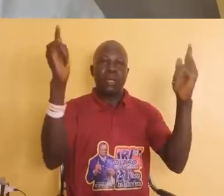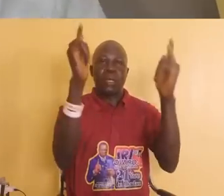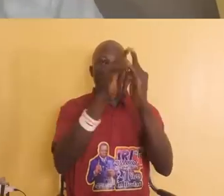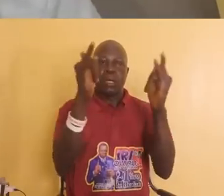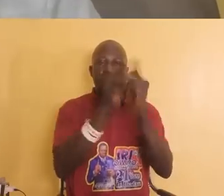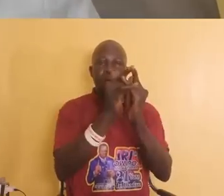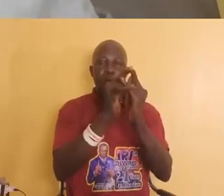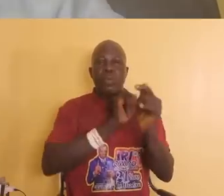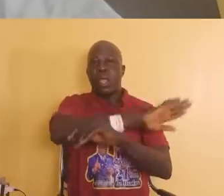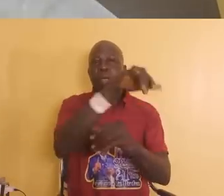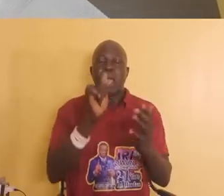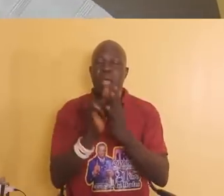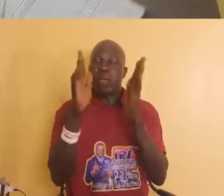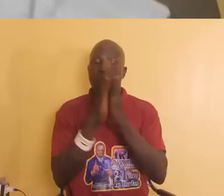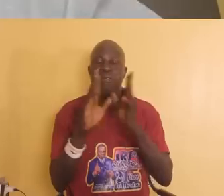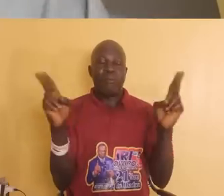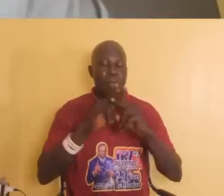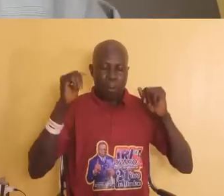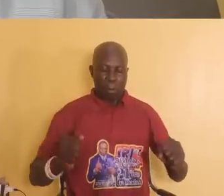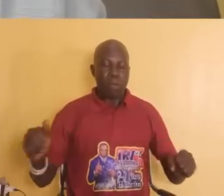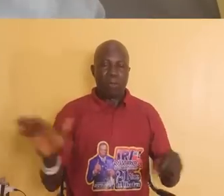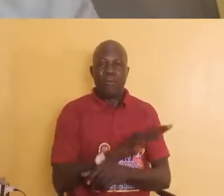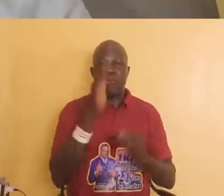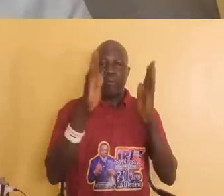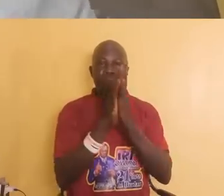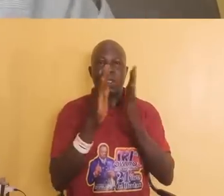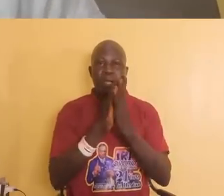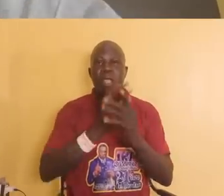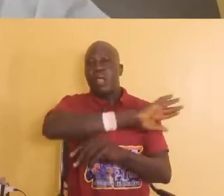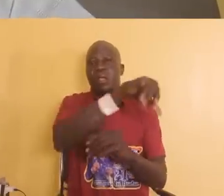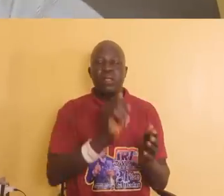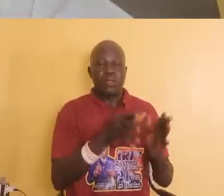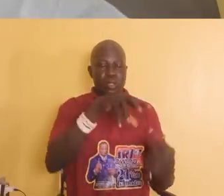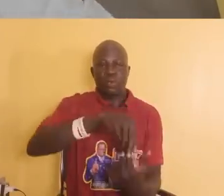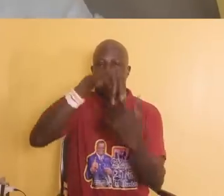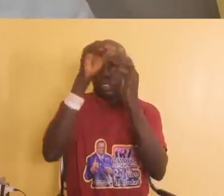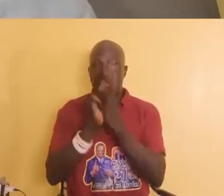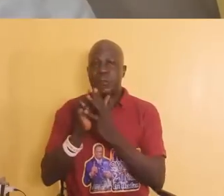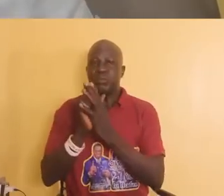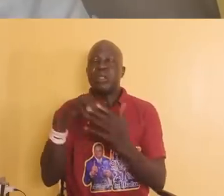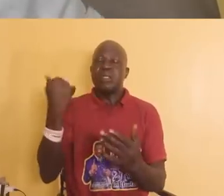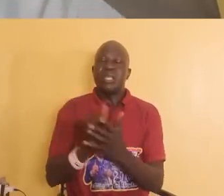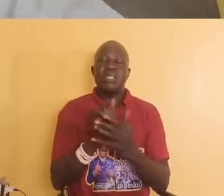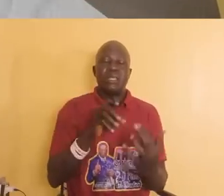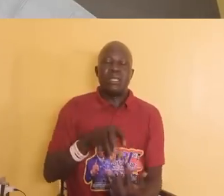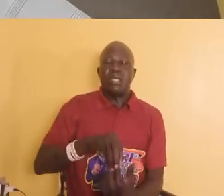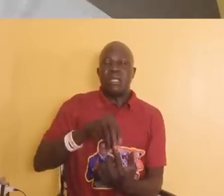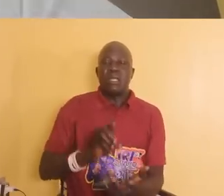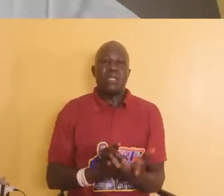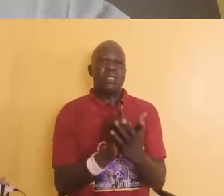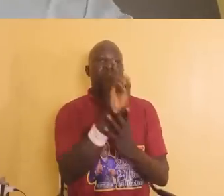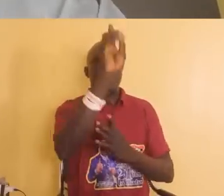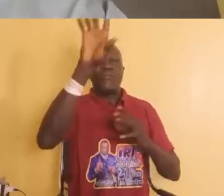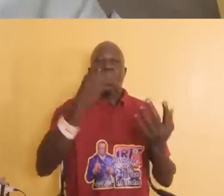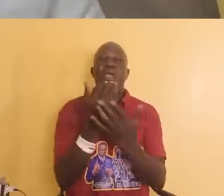Our national camp. Adura alagbara. Powerful prayer. Akoshe. The special. Happening divine oil. That will call Owurro